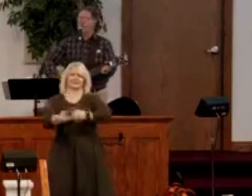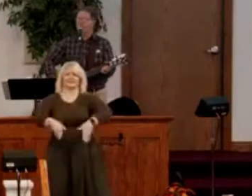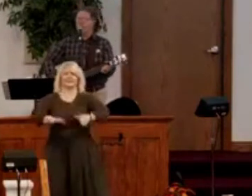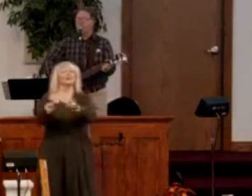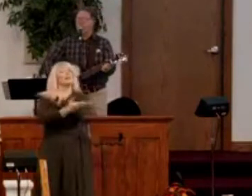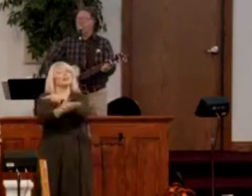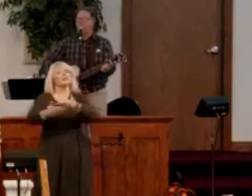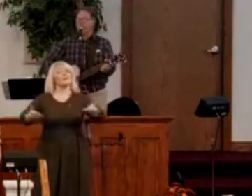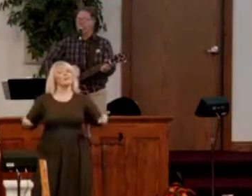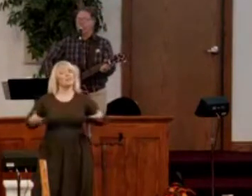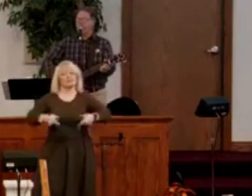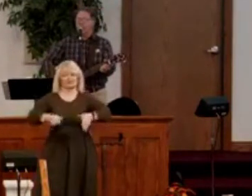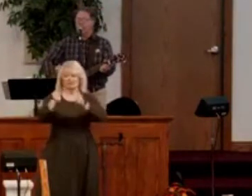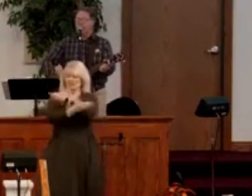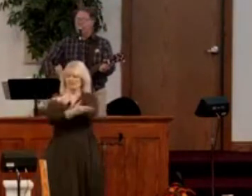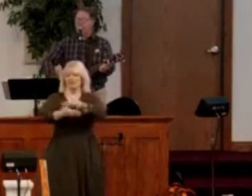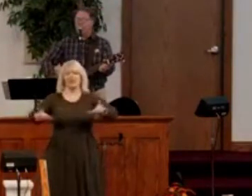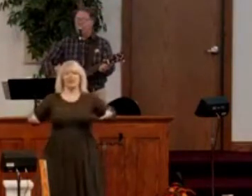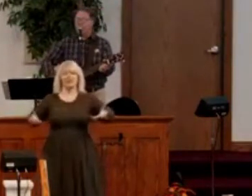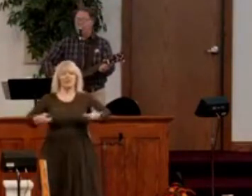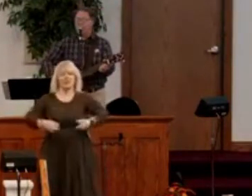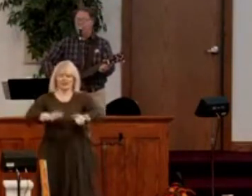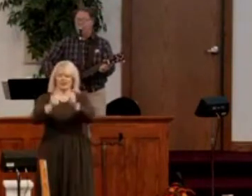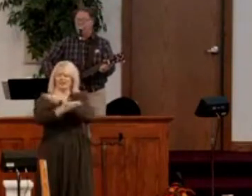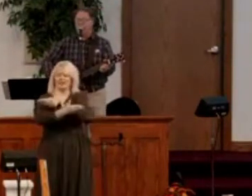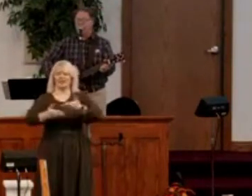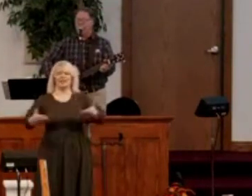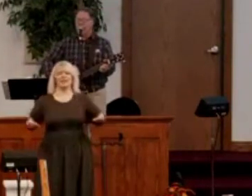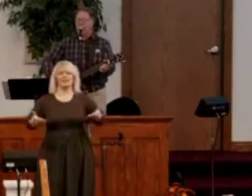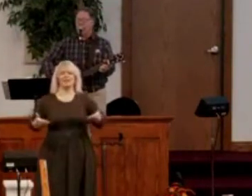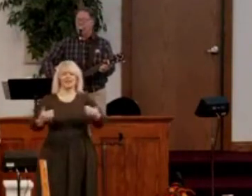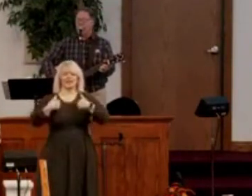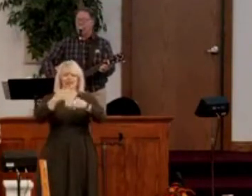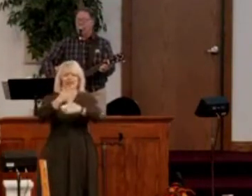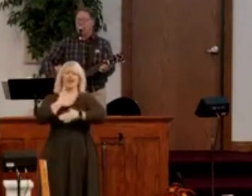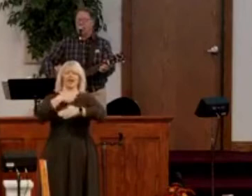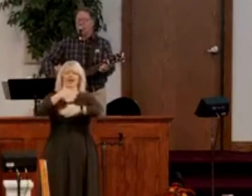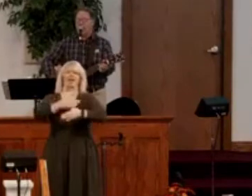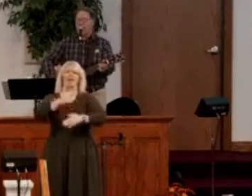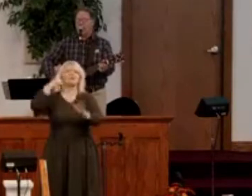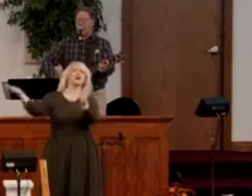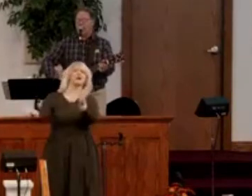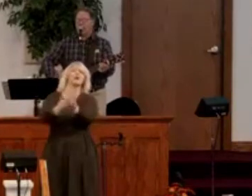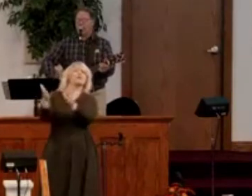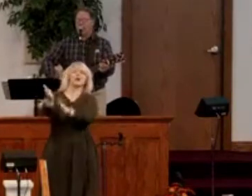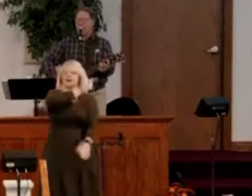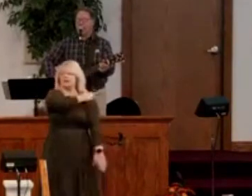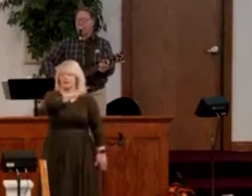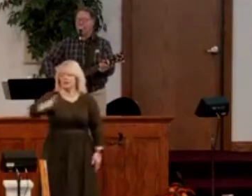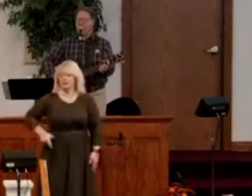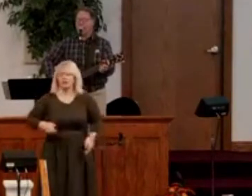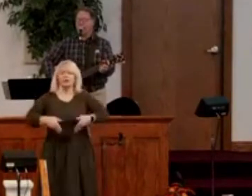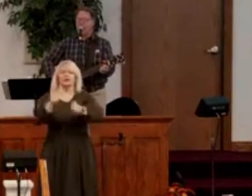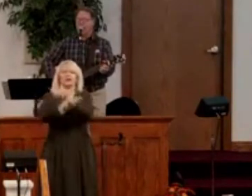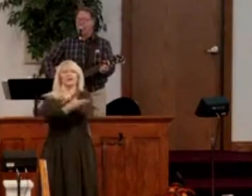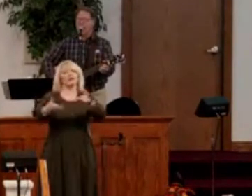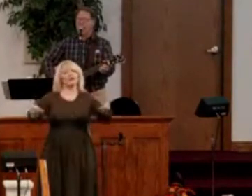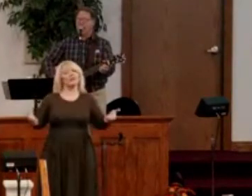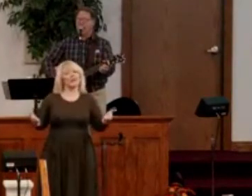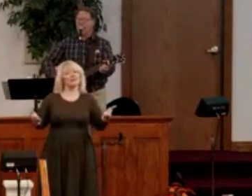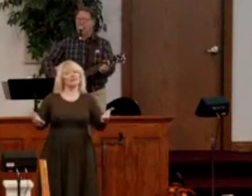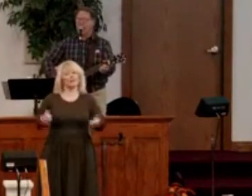that everything that, everything that, everything that has breath, praise the Lord.